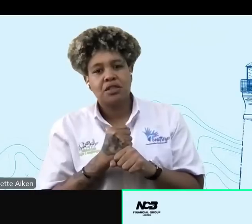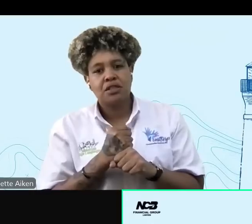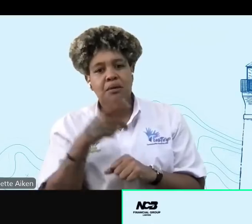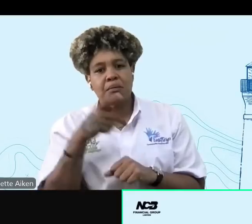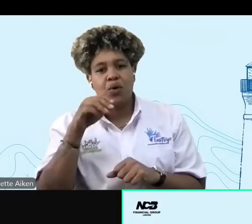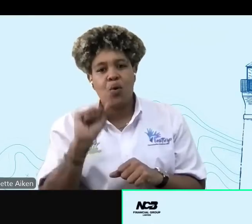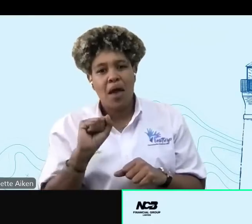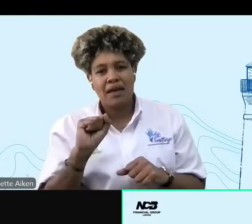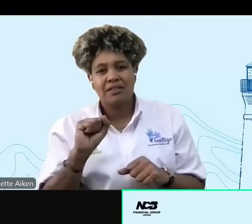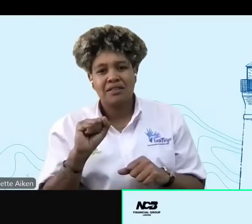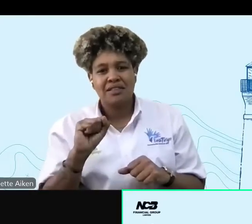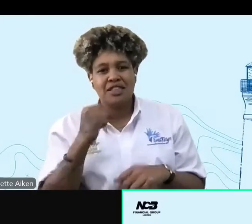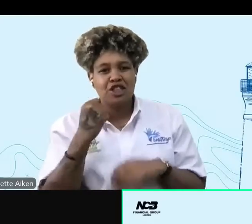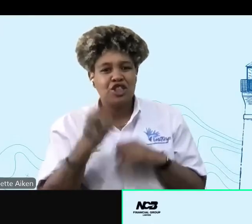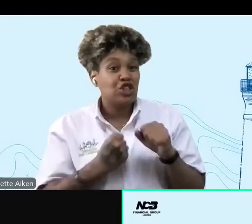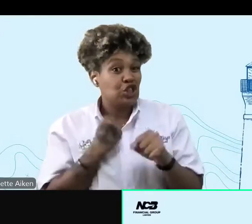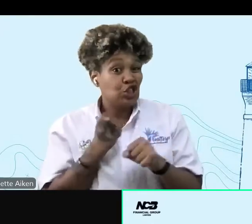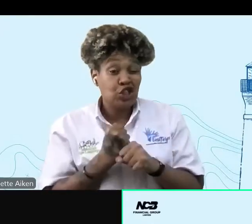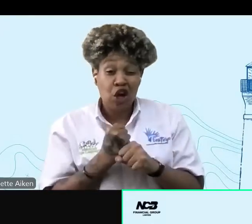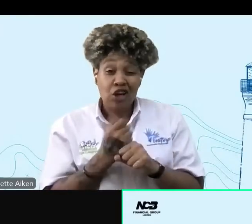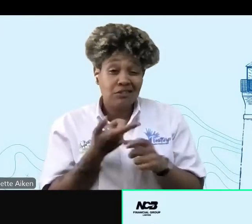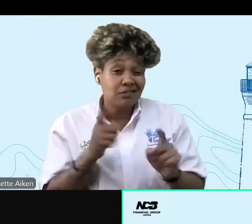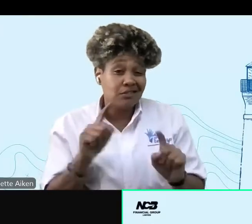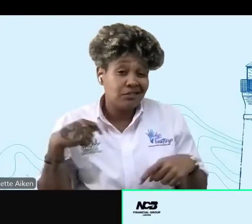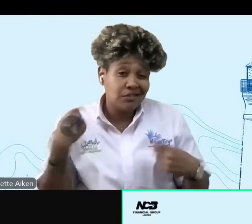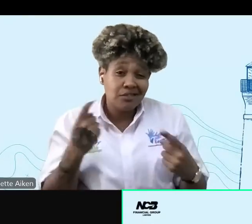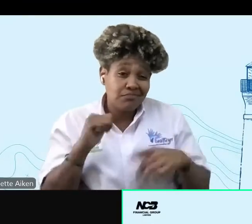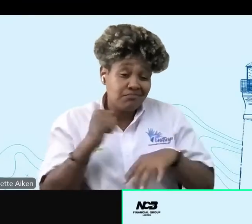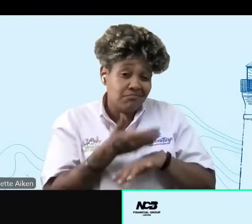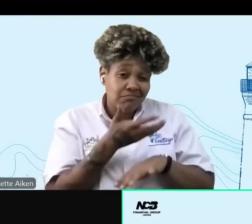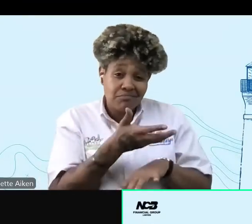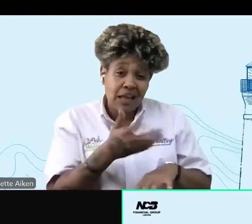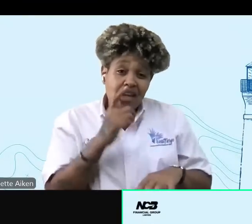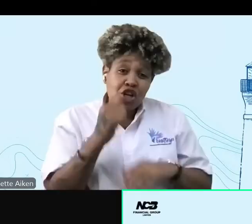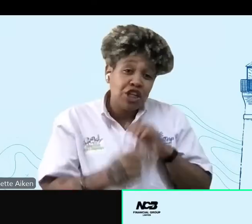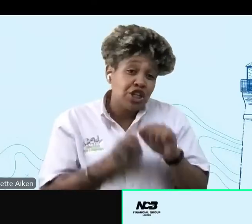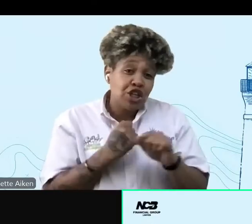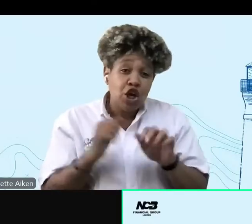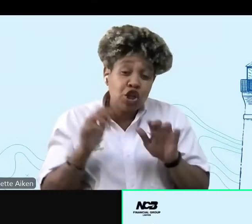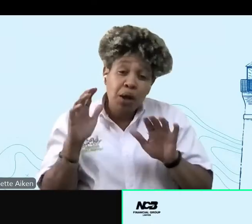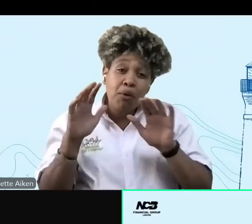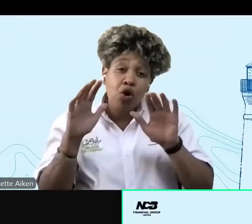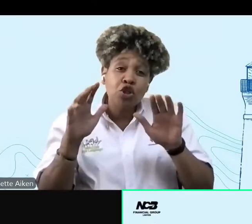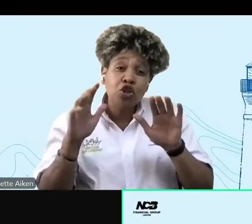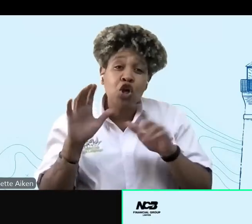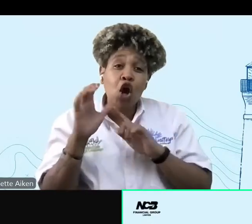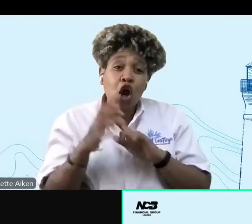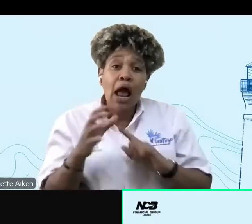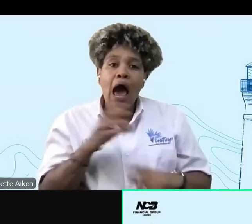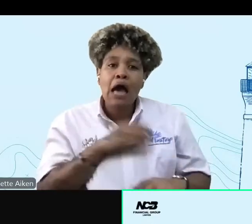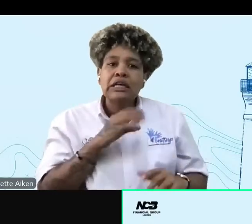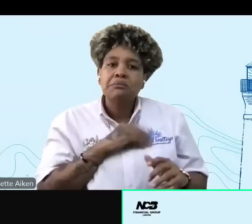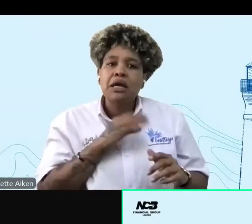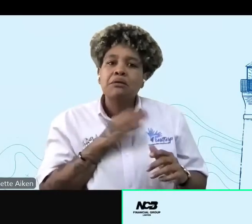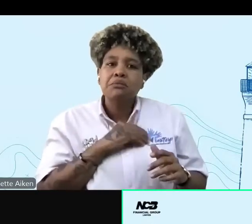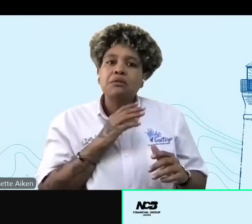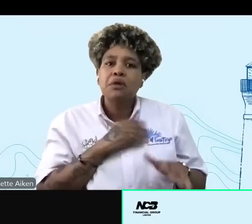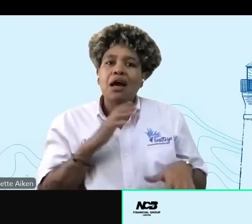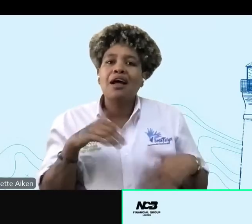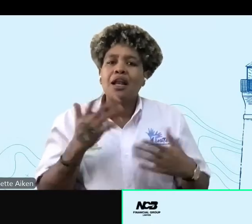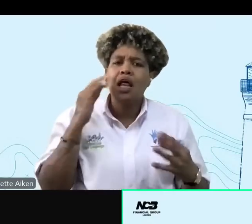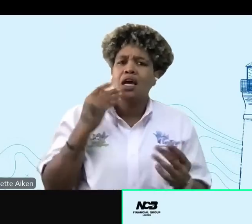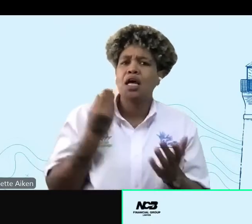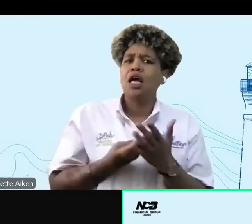right? And it took us years to really push culturally acceptance in the merchant base. There are a lot of concerns